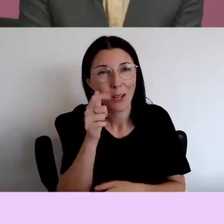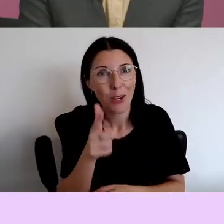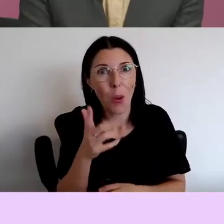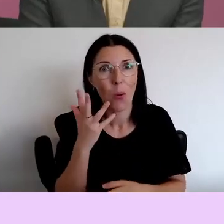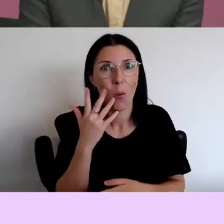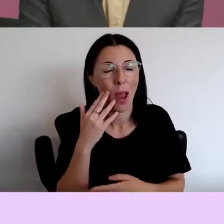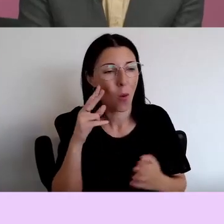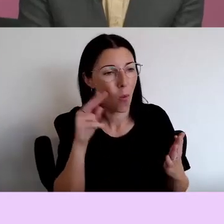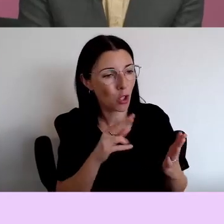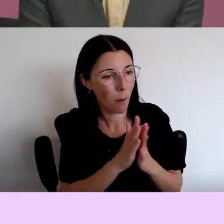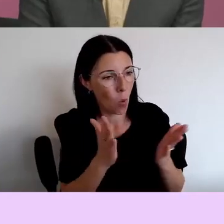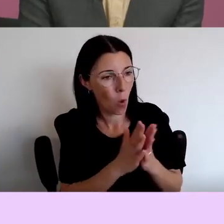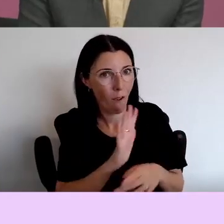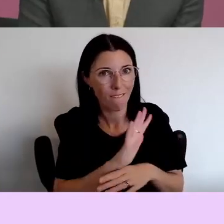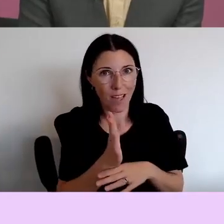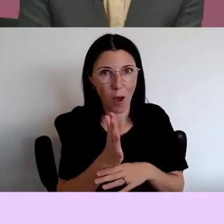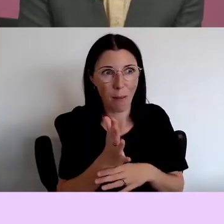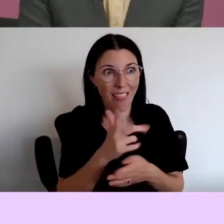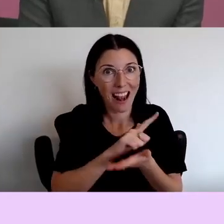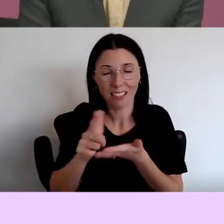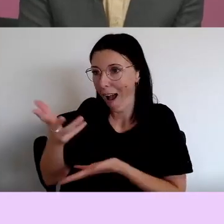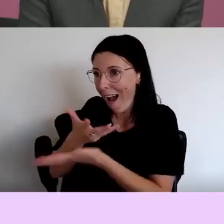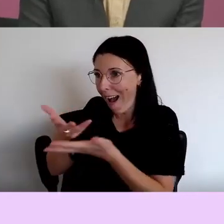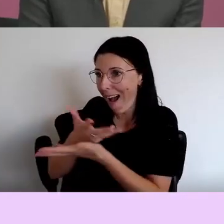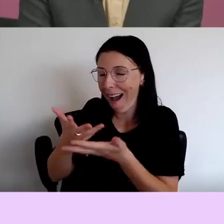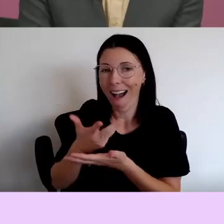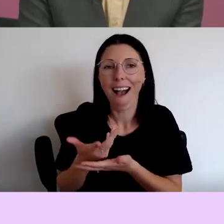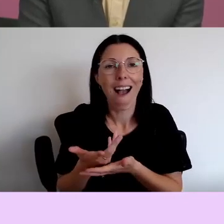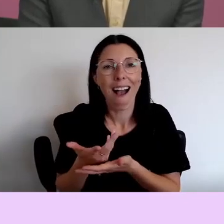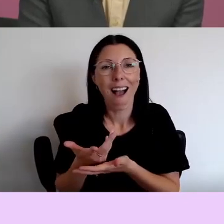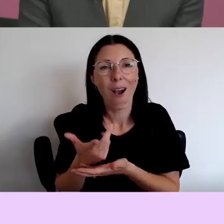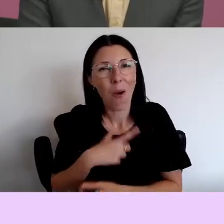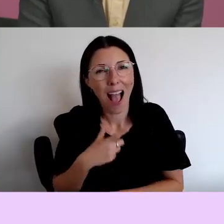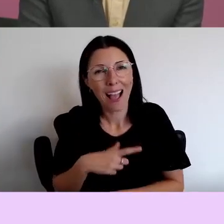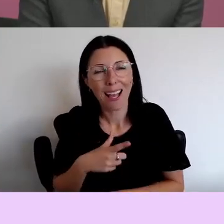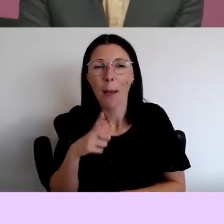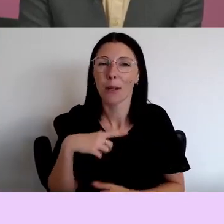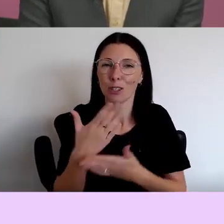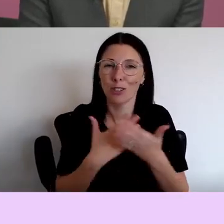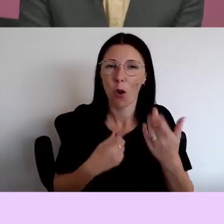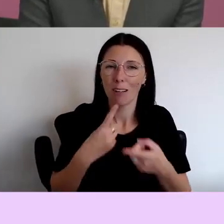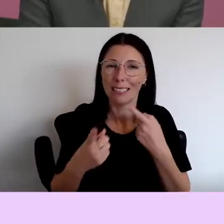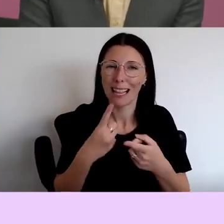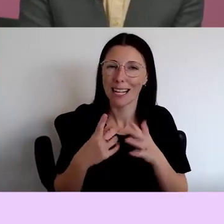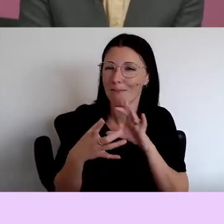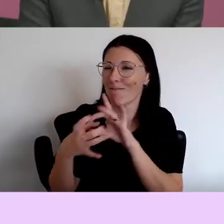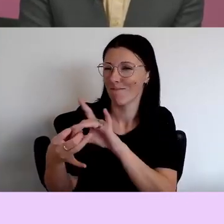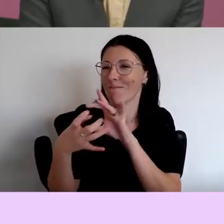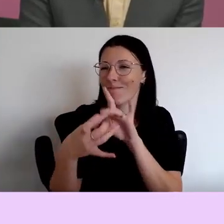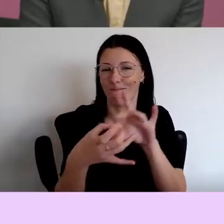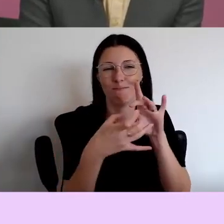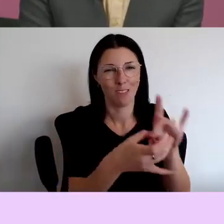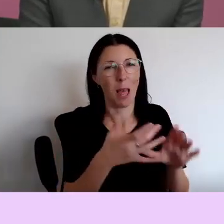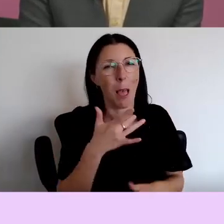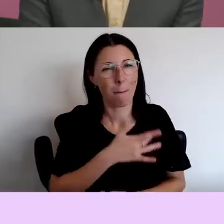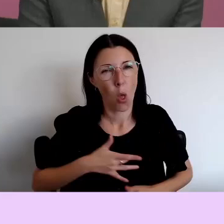them? That's because storytelling resonates with people. It connects emotionally and makes information more